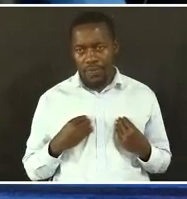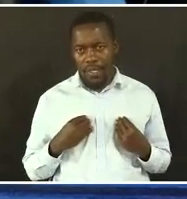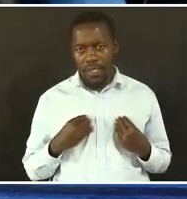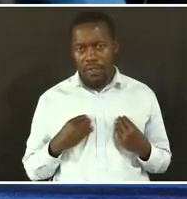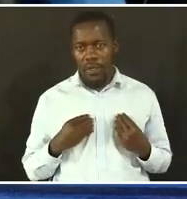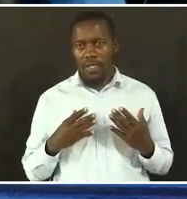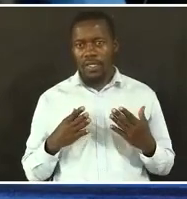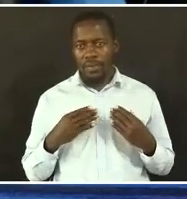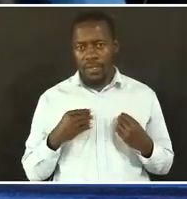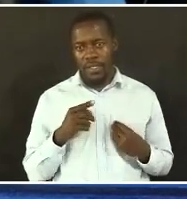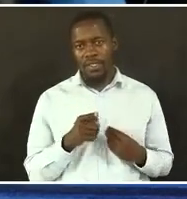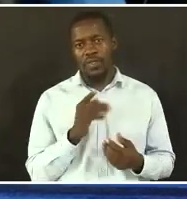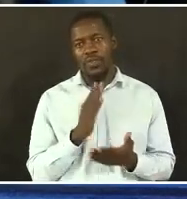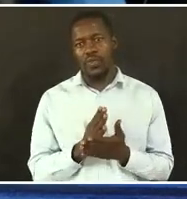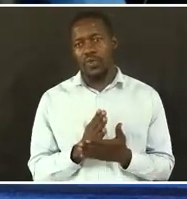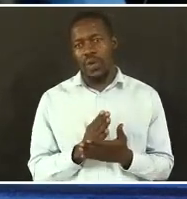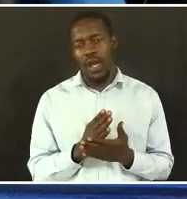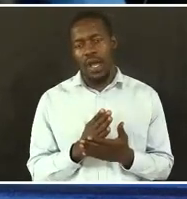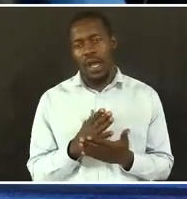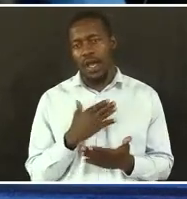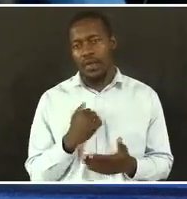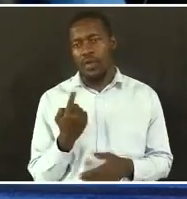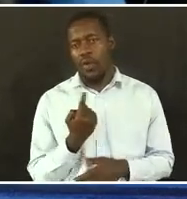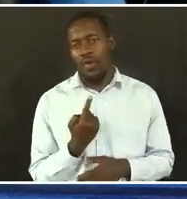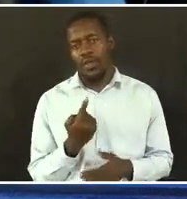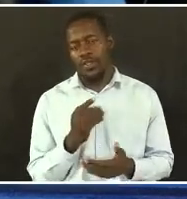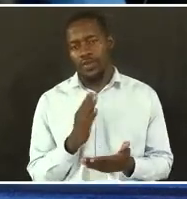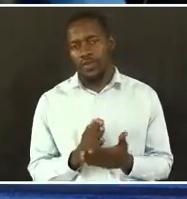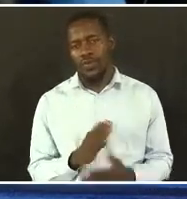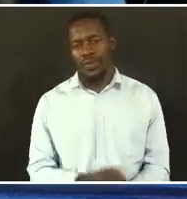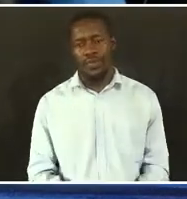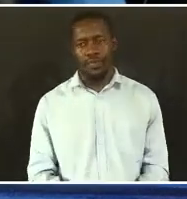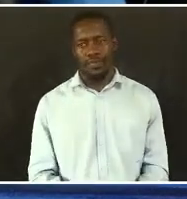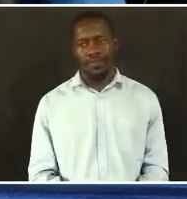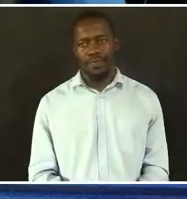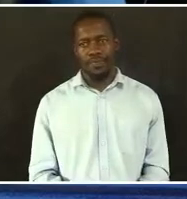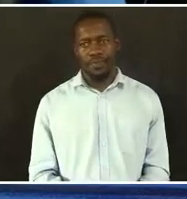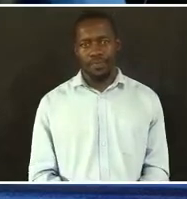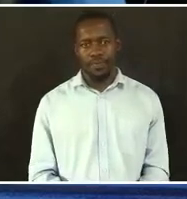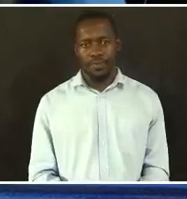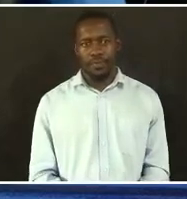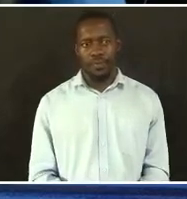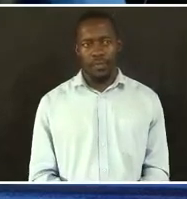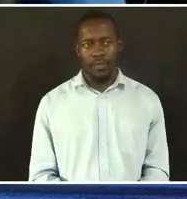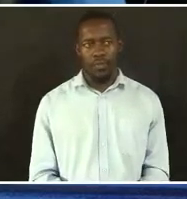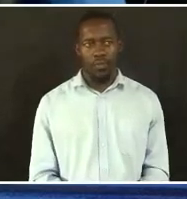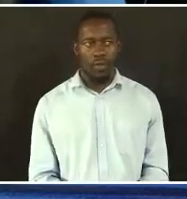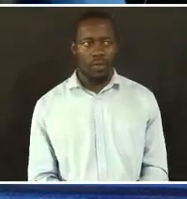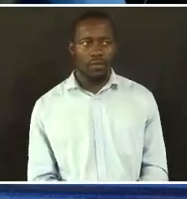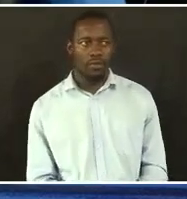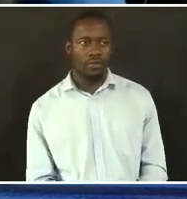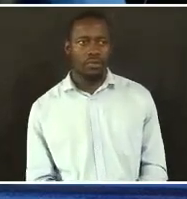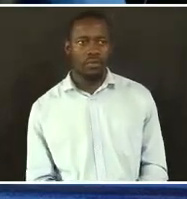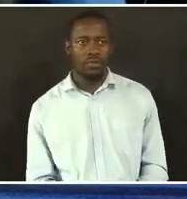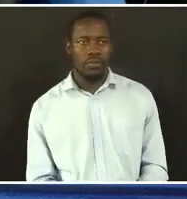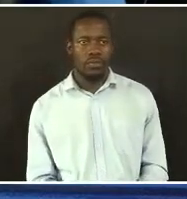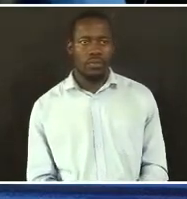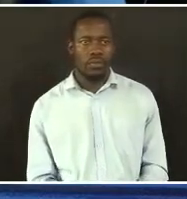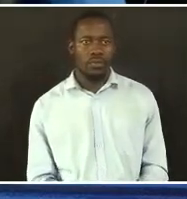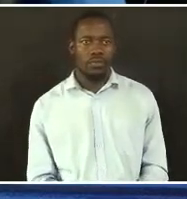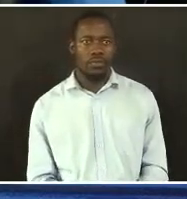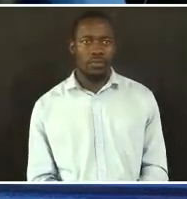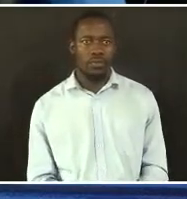is the reality. Then once they accept, they start asking themselves questions. That money which I have in the bank,